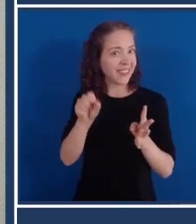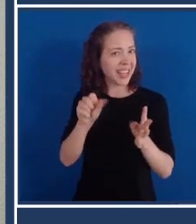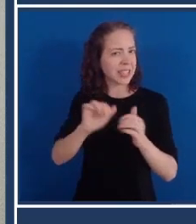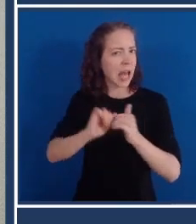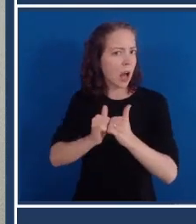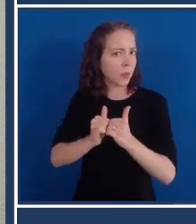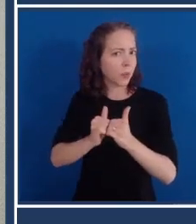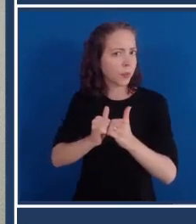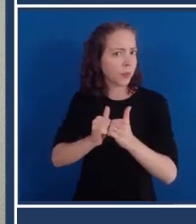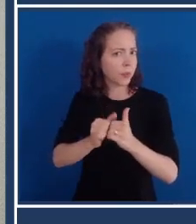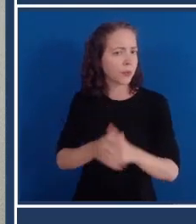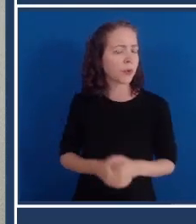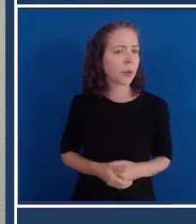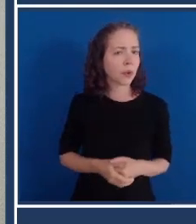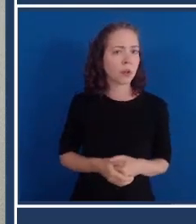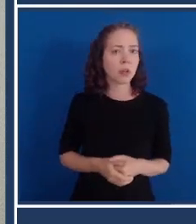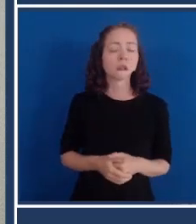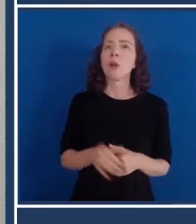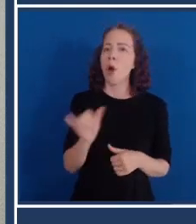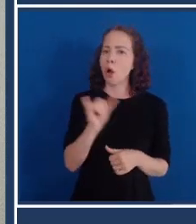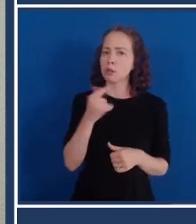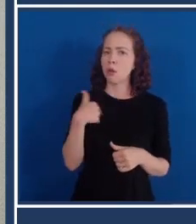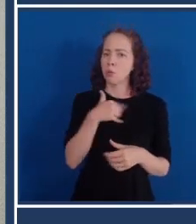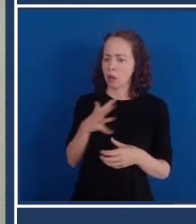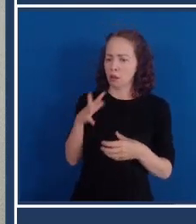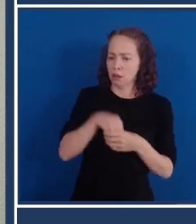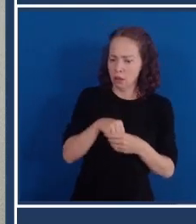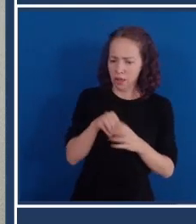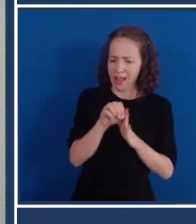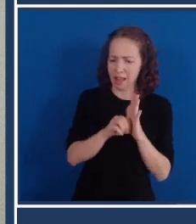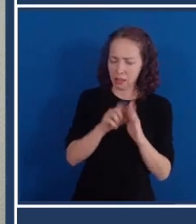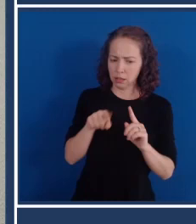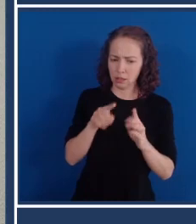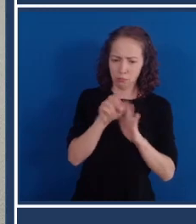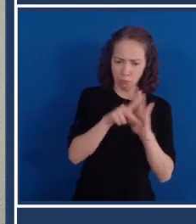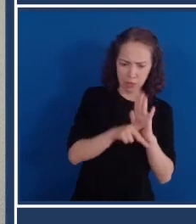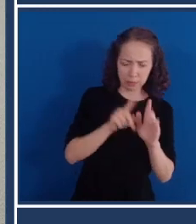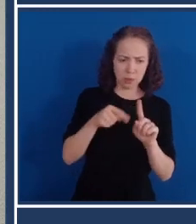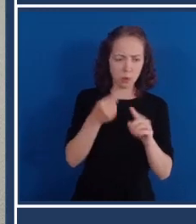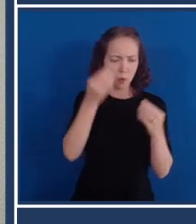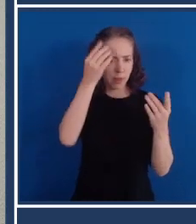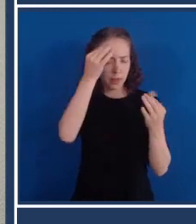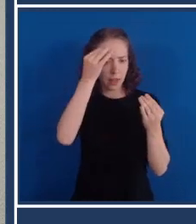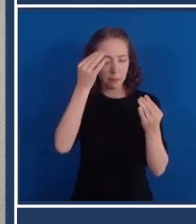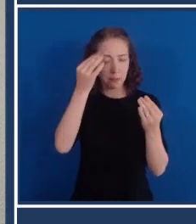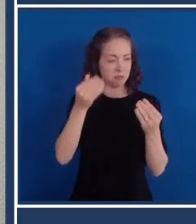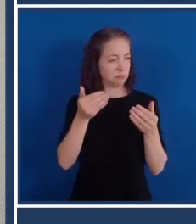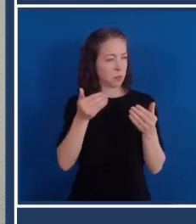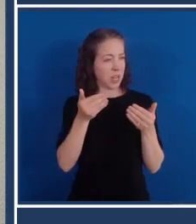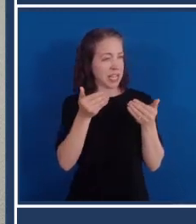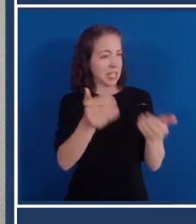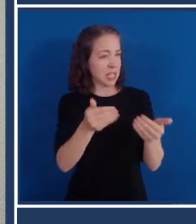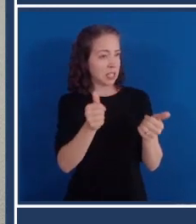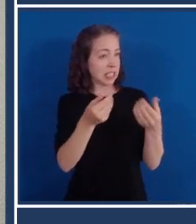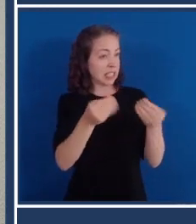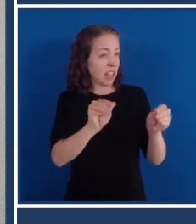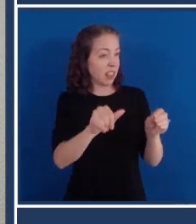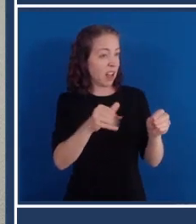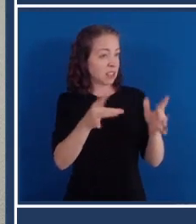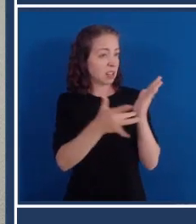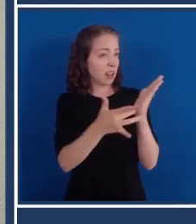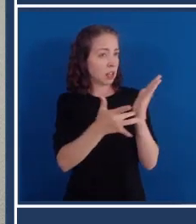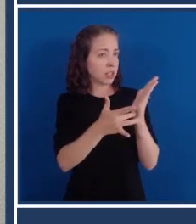technology, sometimes even making the decision to not proceed with a particular deal because we determined that there would be a conflict with